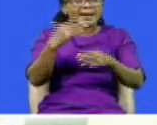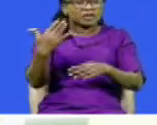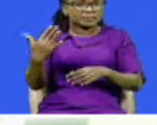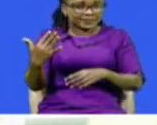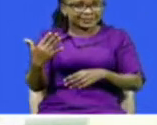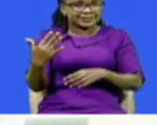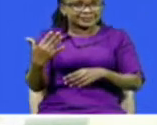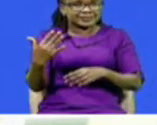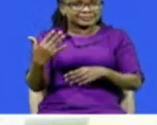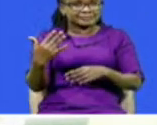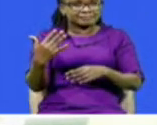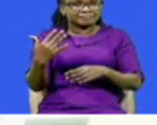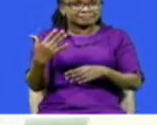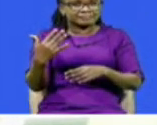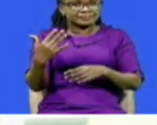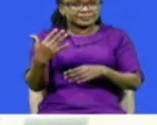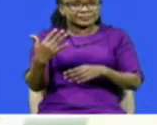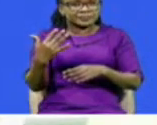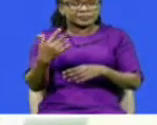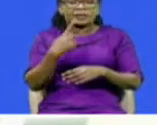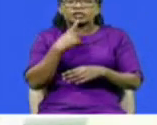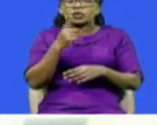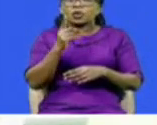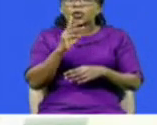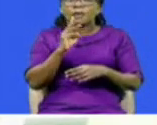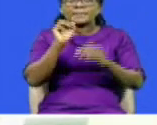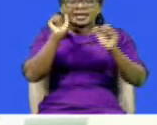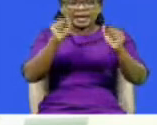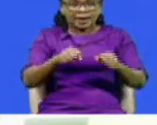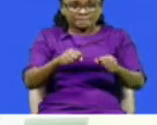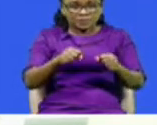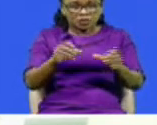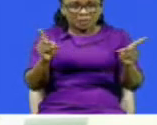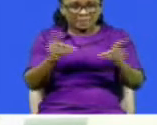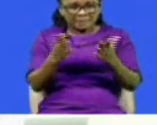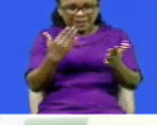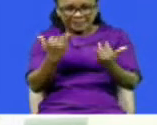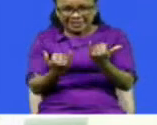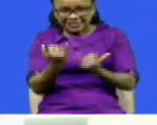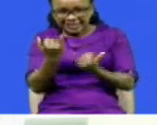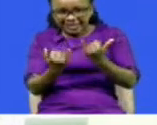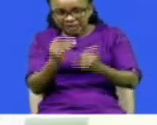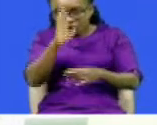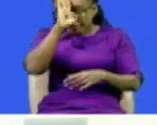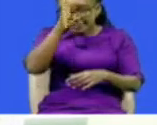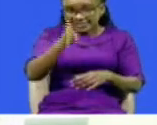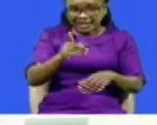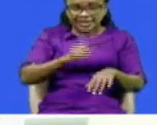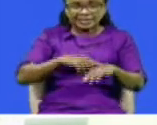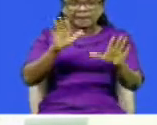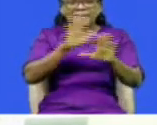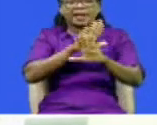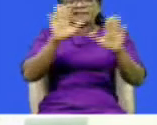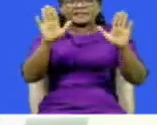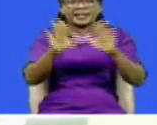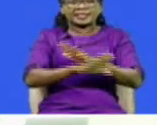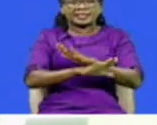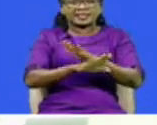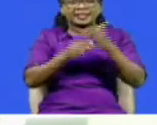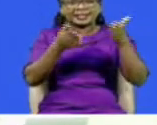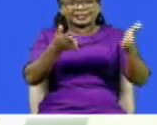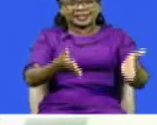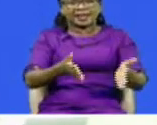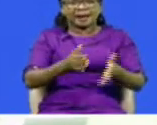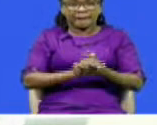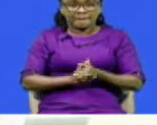now in the country. So we'll be able to brief maybe Saturday or Sunday when everything is on the ground.